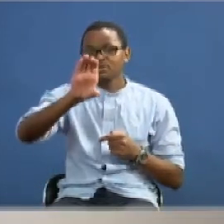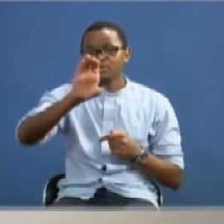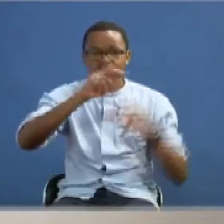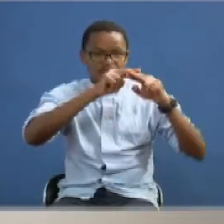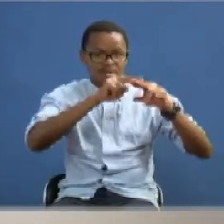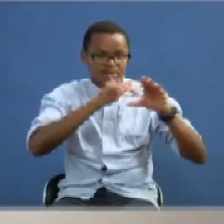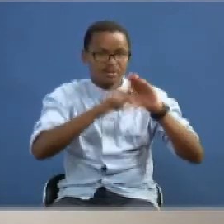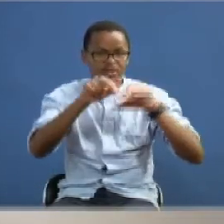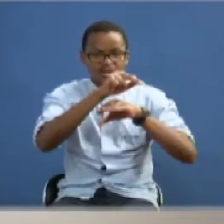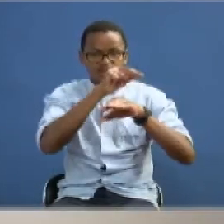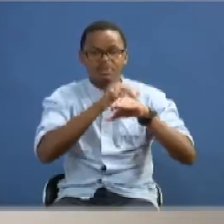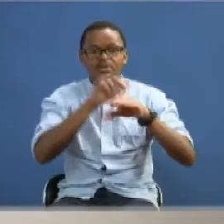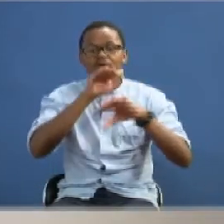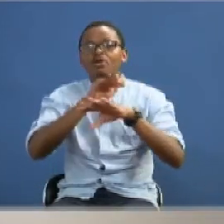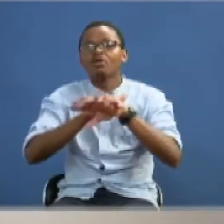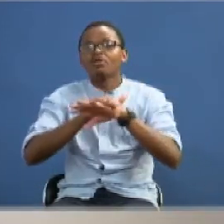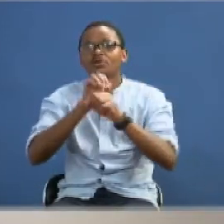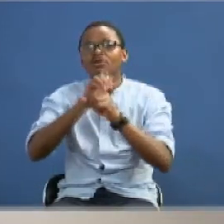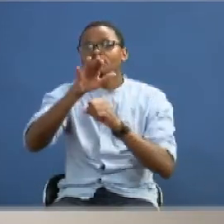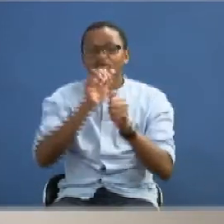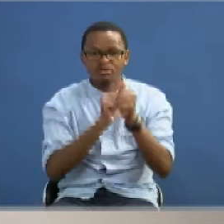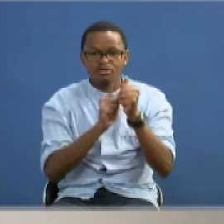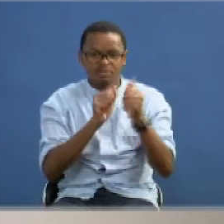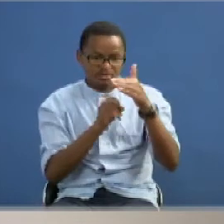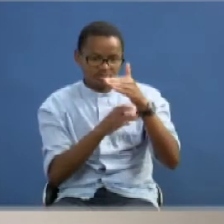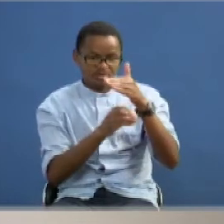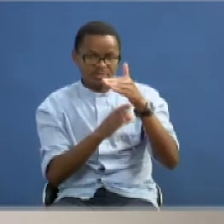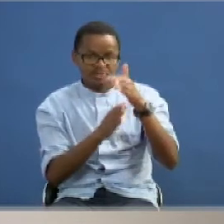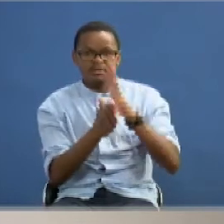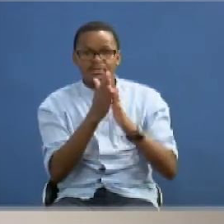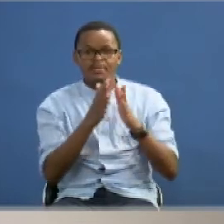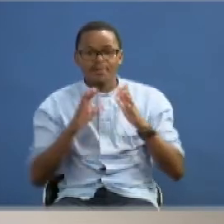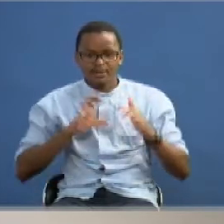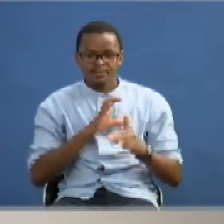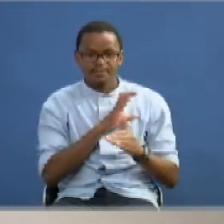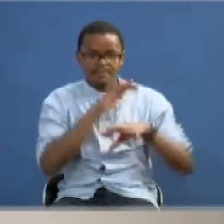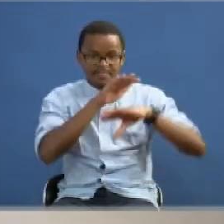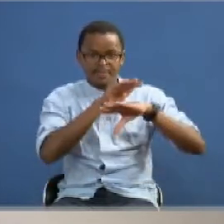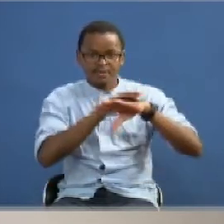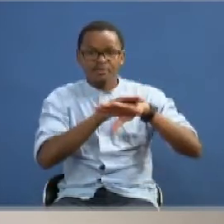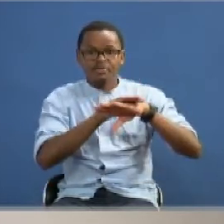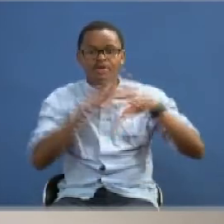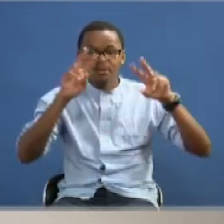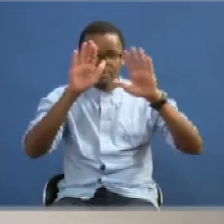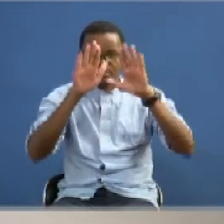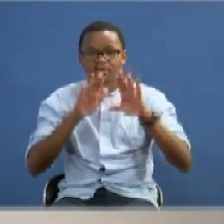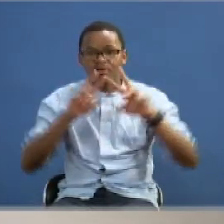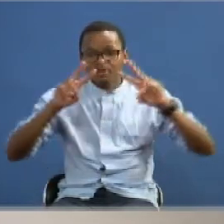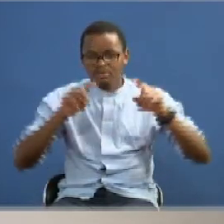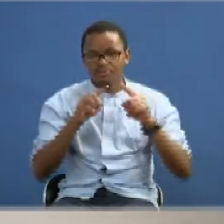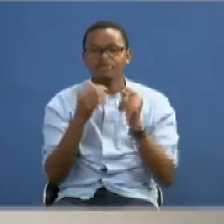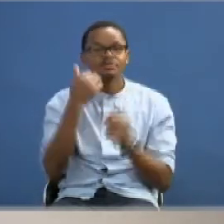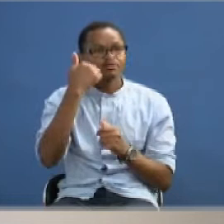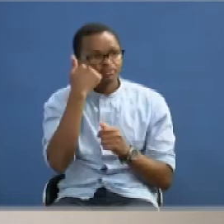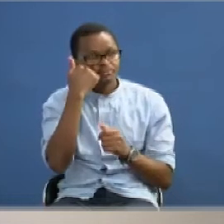the National Task Force on COVID-19, which advises the National Emergency Response Committee on technical issues on this